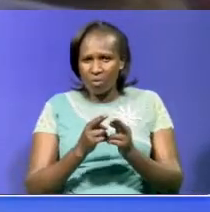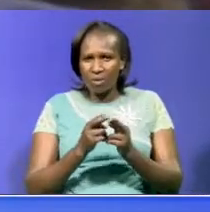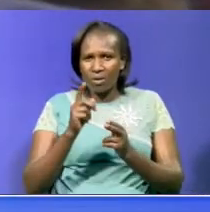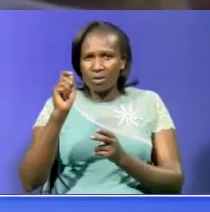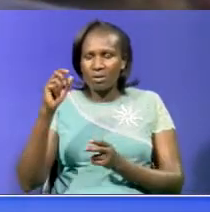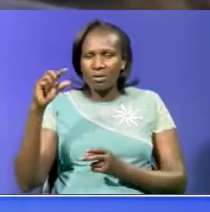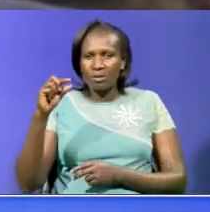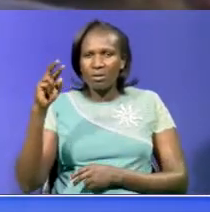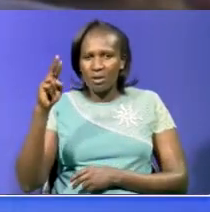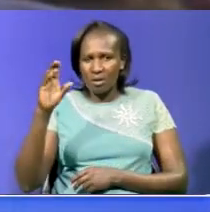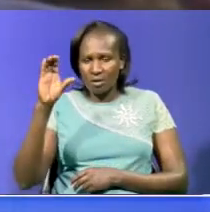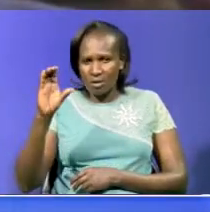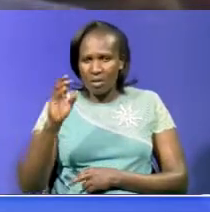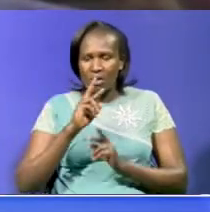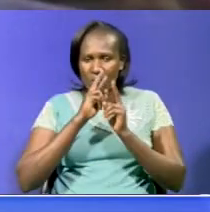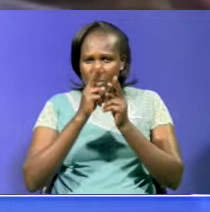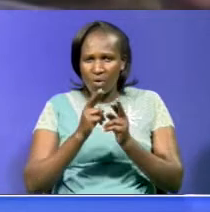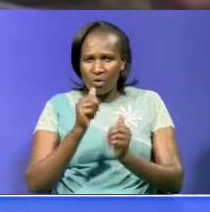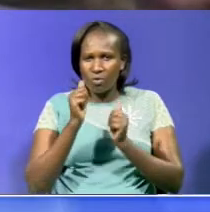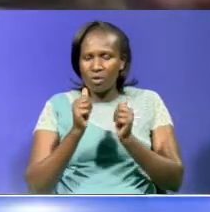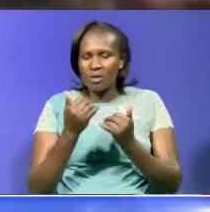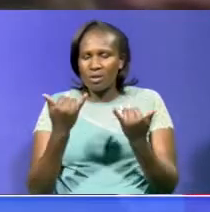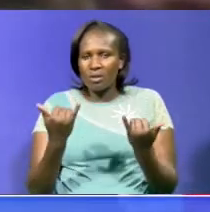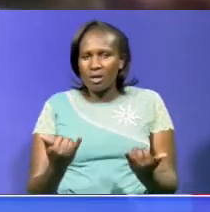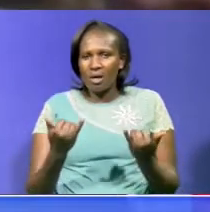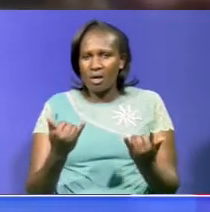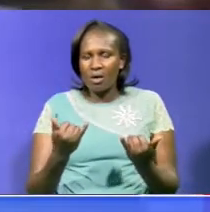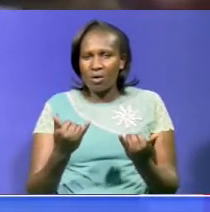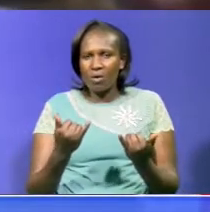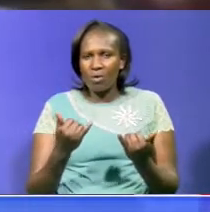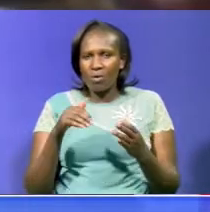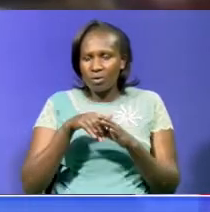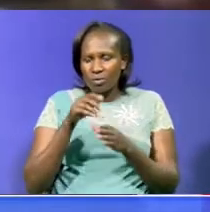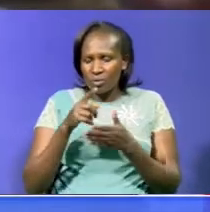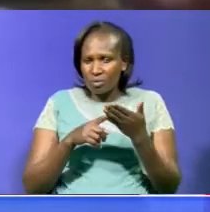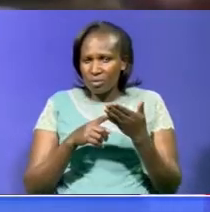TGRC report, which is now pending for implementation.